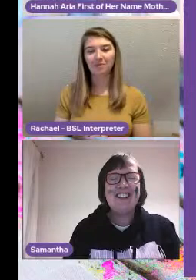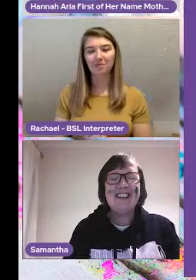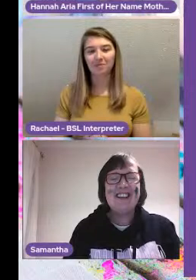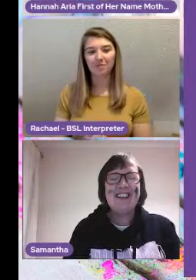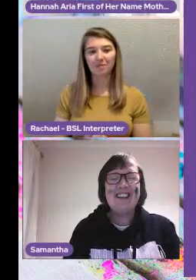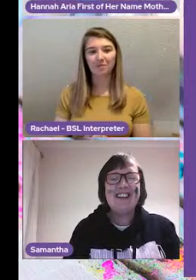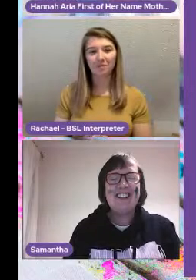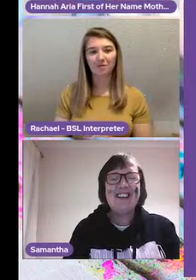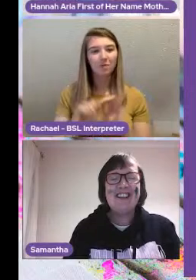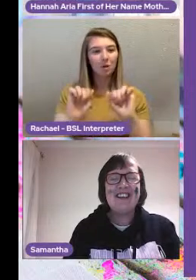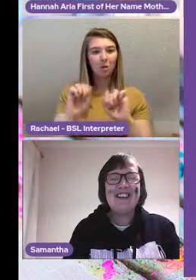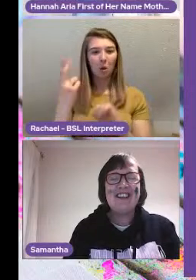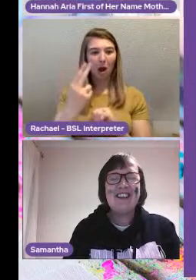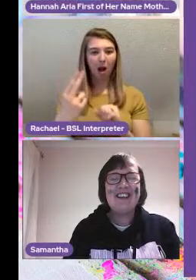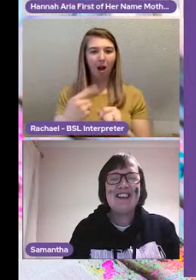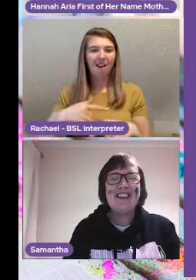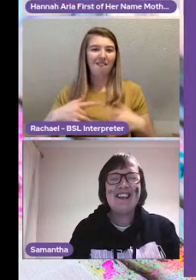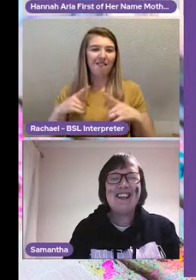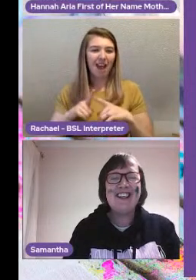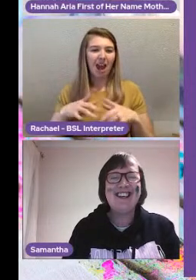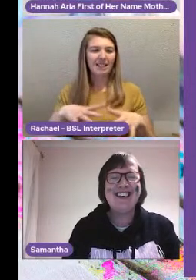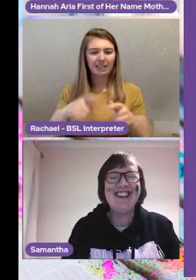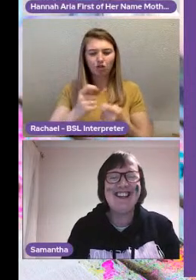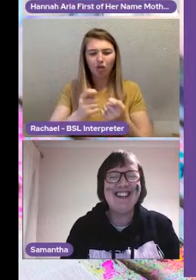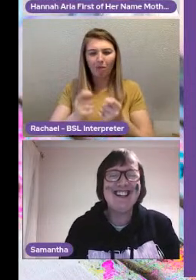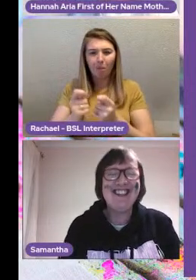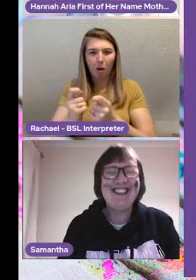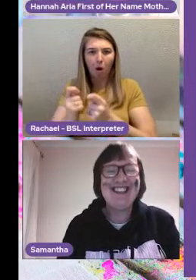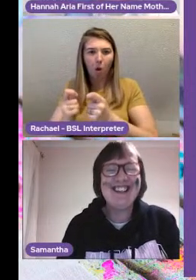I mean, I feel like I need a drum roll sound effect or something.